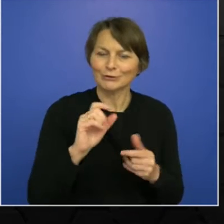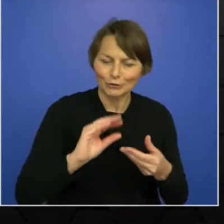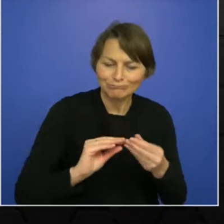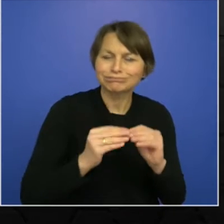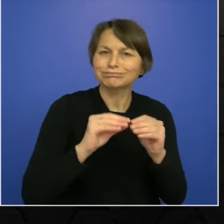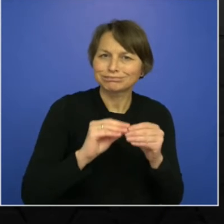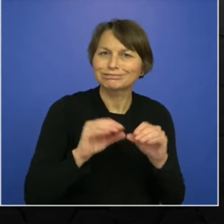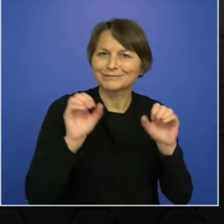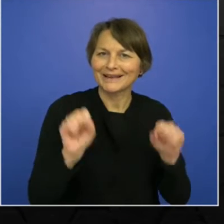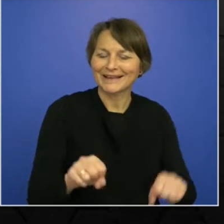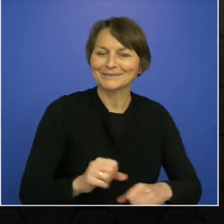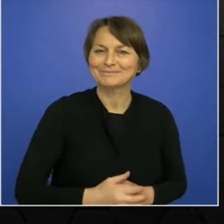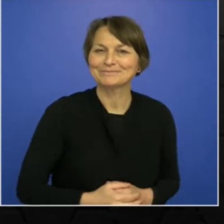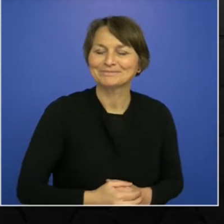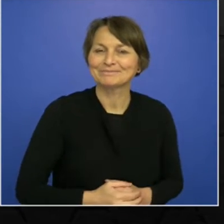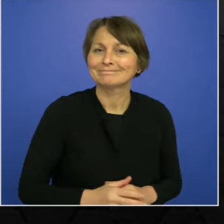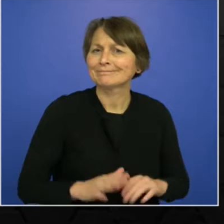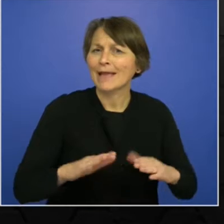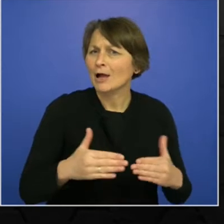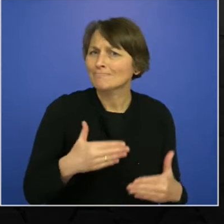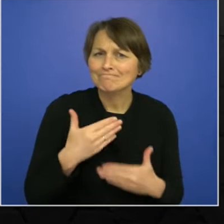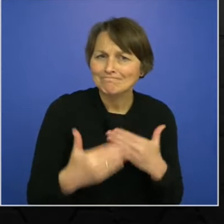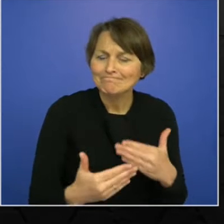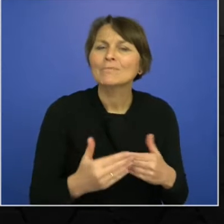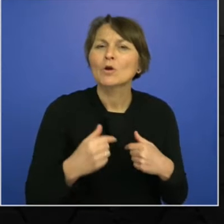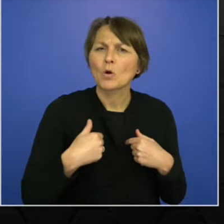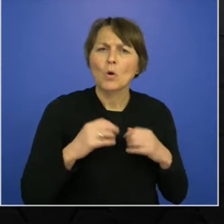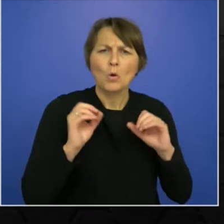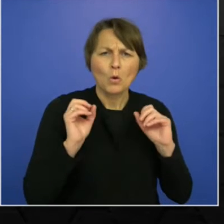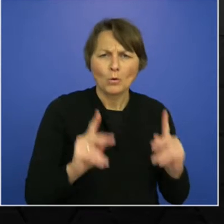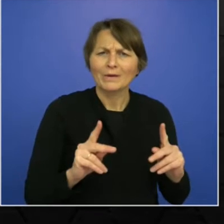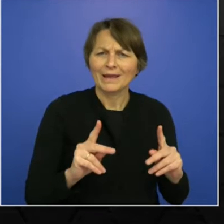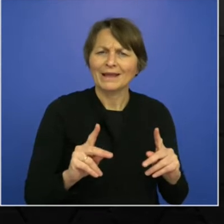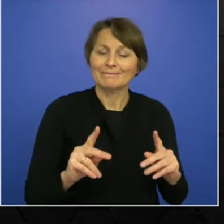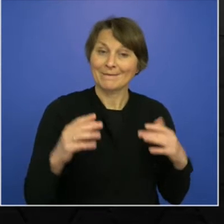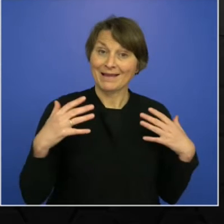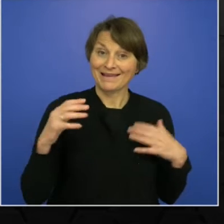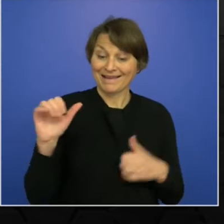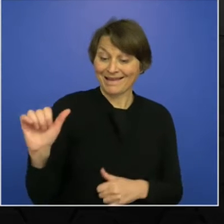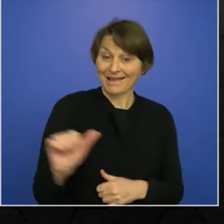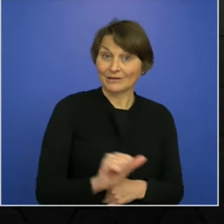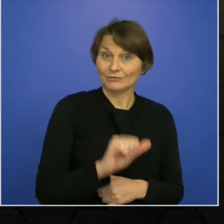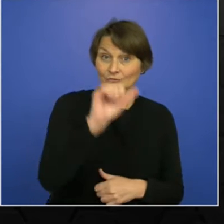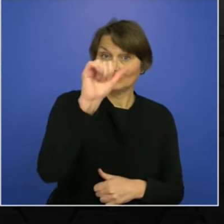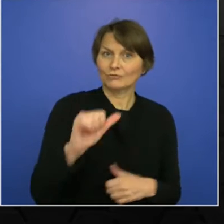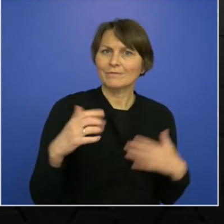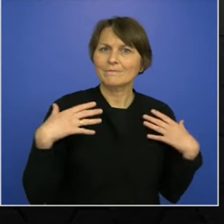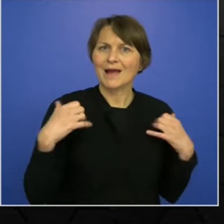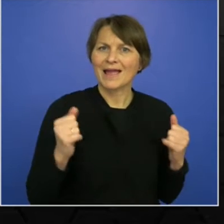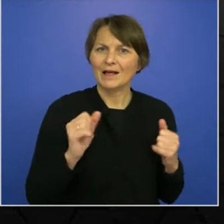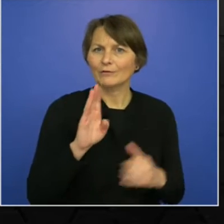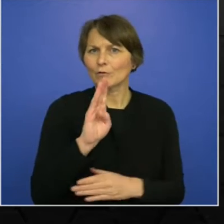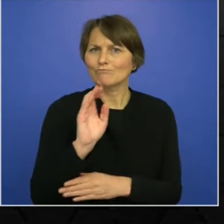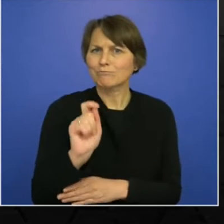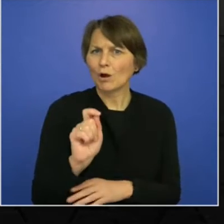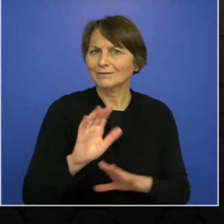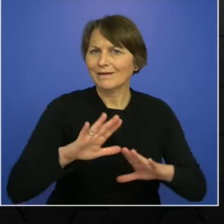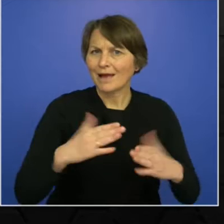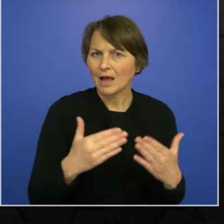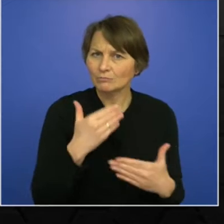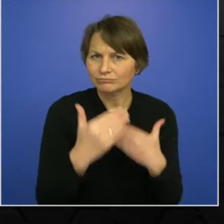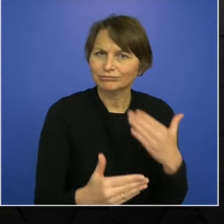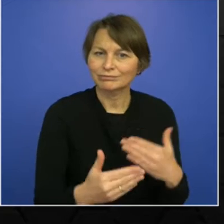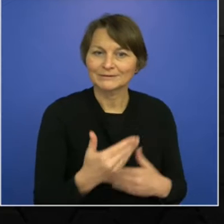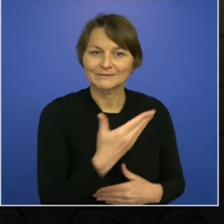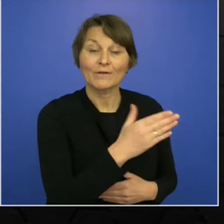I want to do is create a resource about Azure HealthBot. So I will just go to the search bar and write Azure